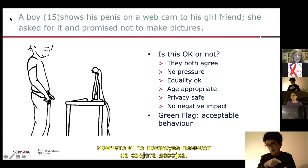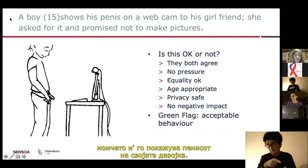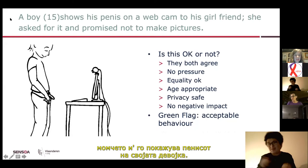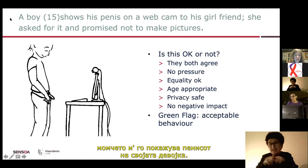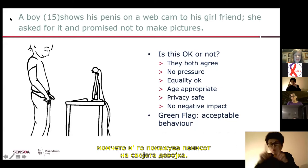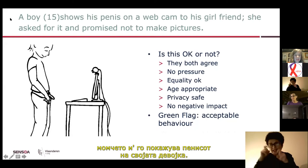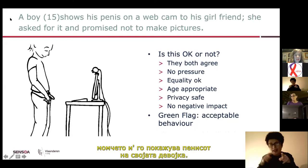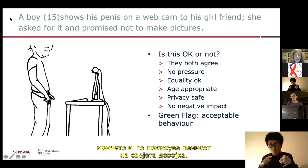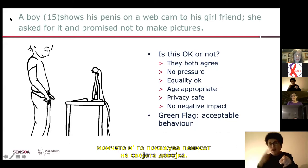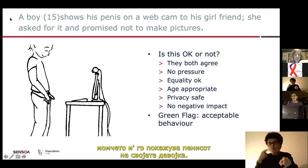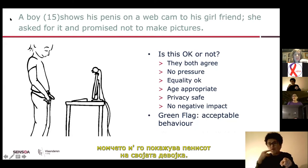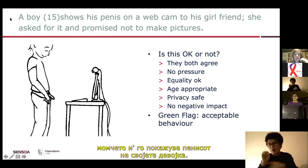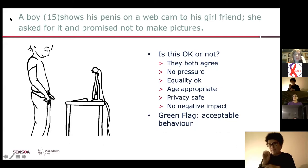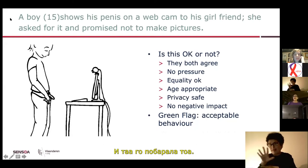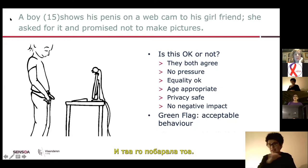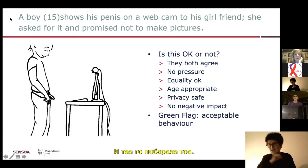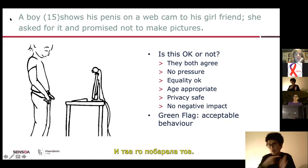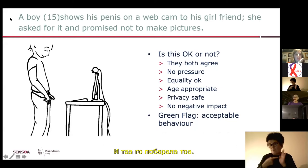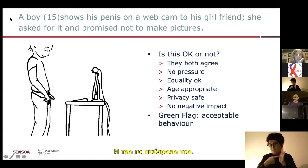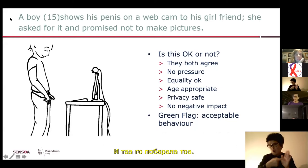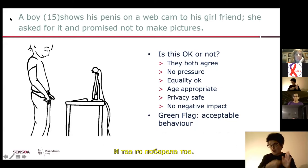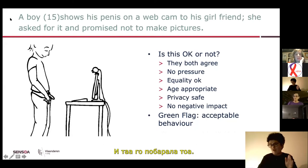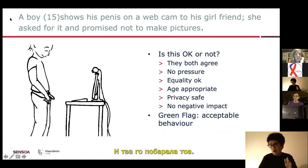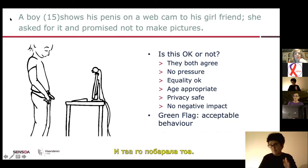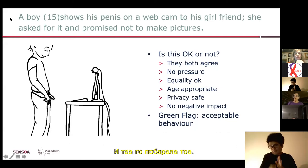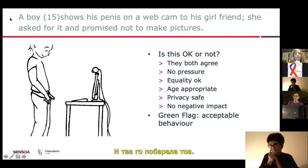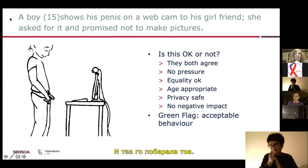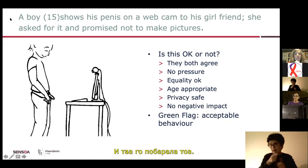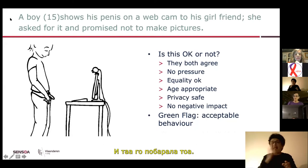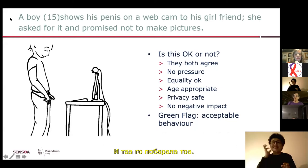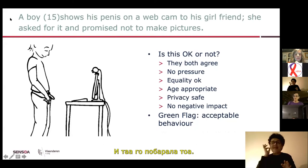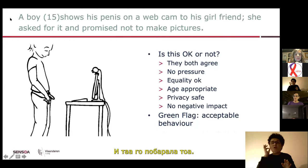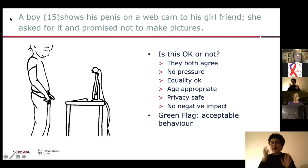penis to his girlfriend and she asked for it.